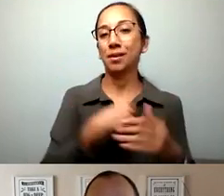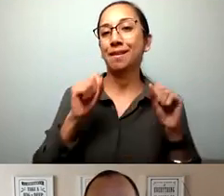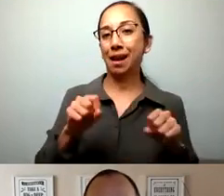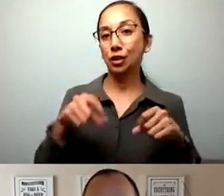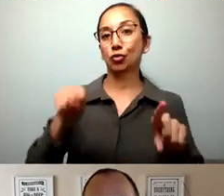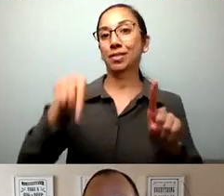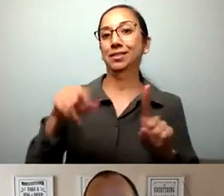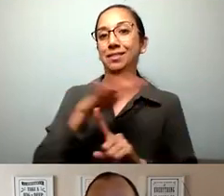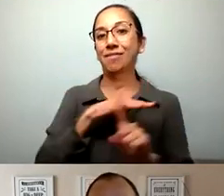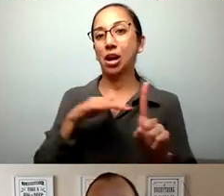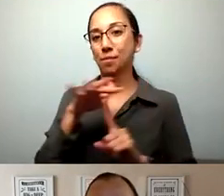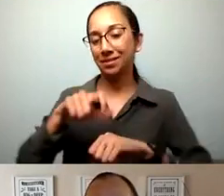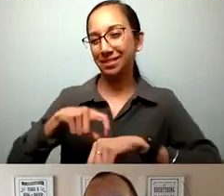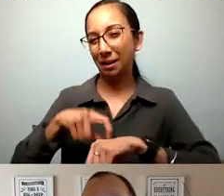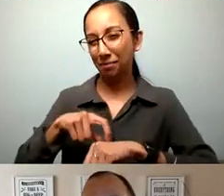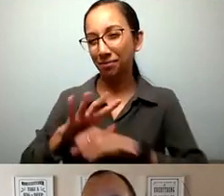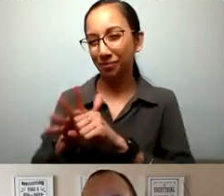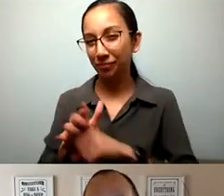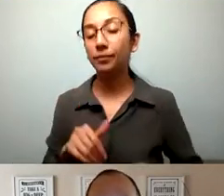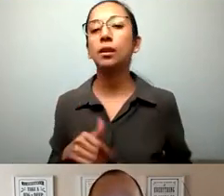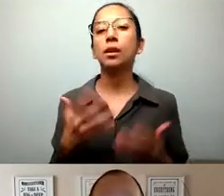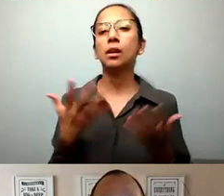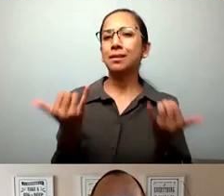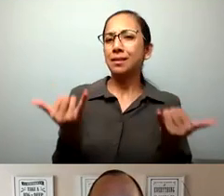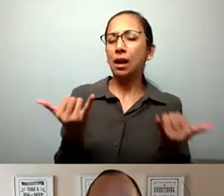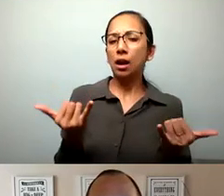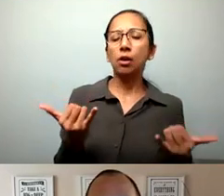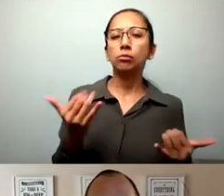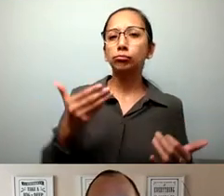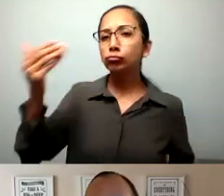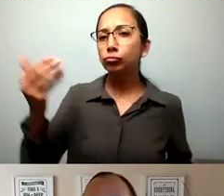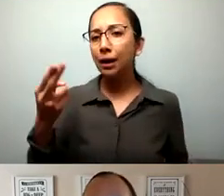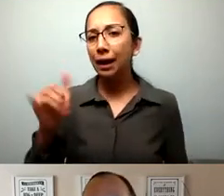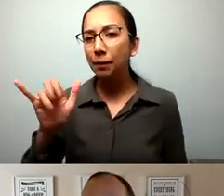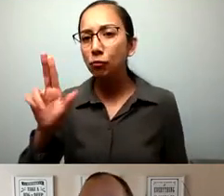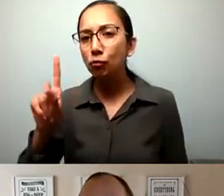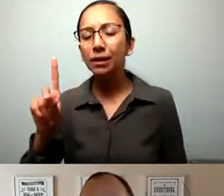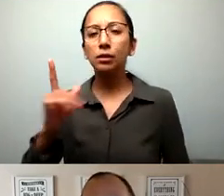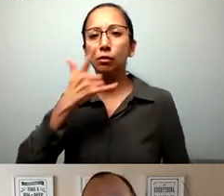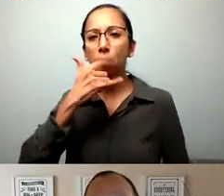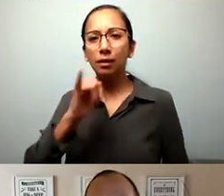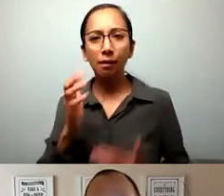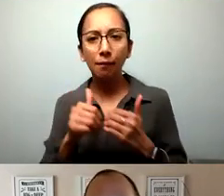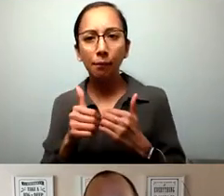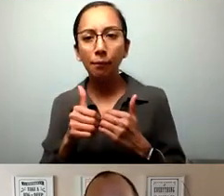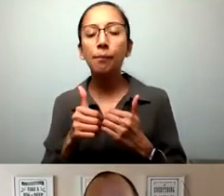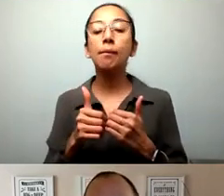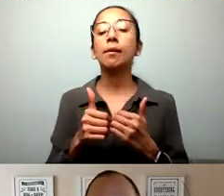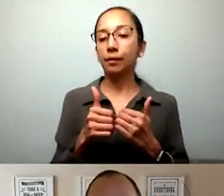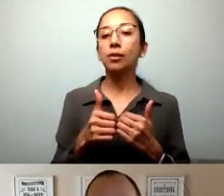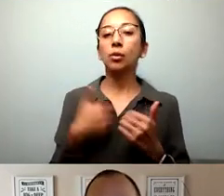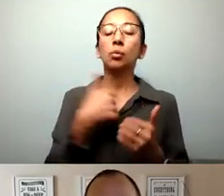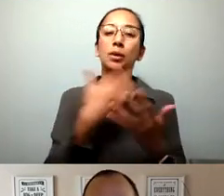environment. So what is it going to look like when we're hybrid and we're still offering online? Again, we want to make sure that we have everything addressed.